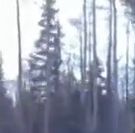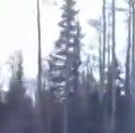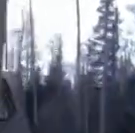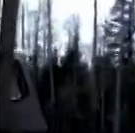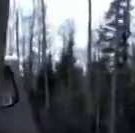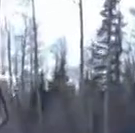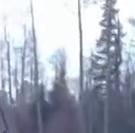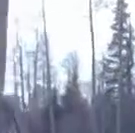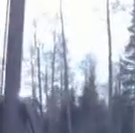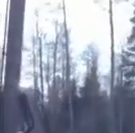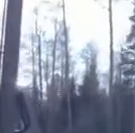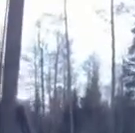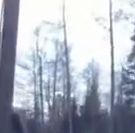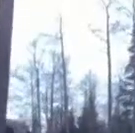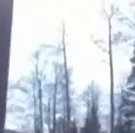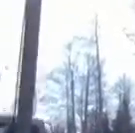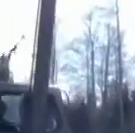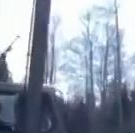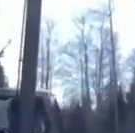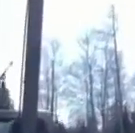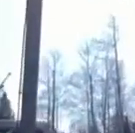Hi, Lynn.